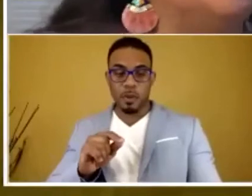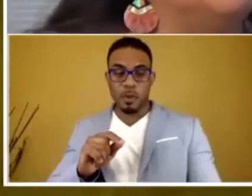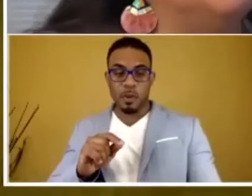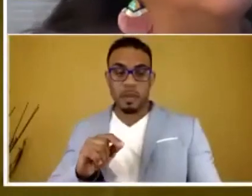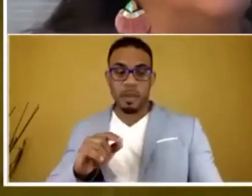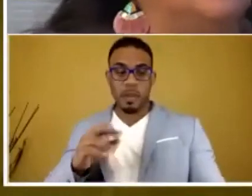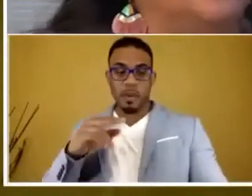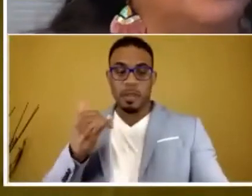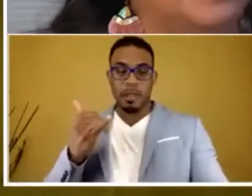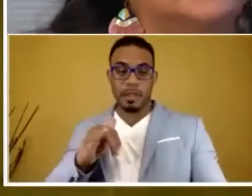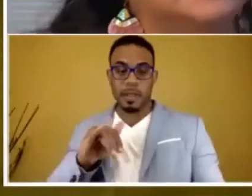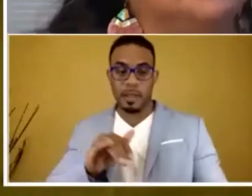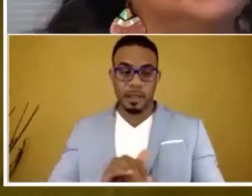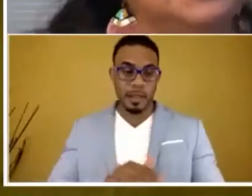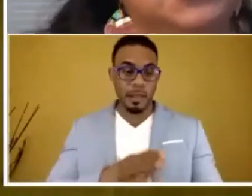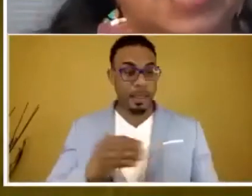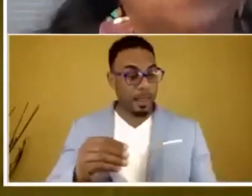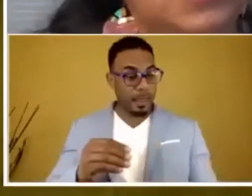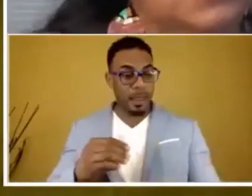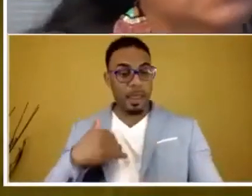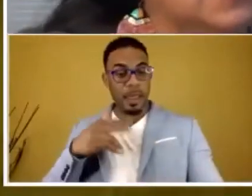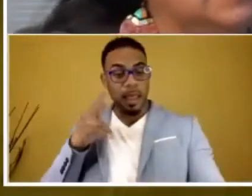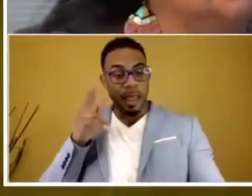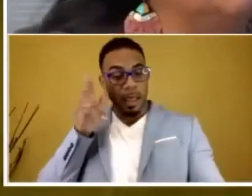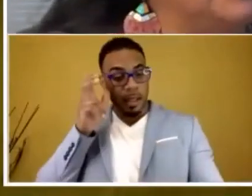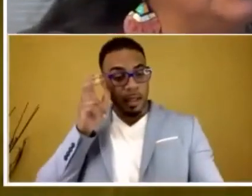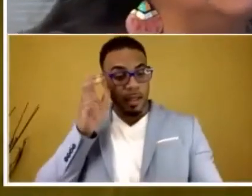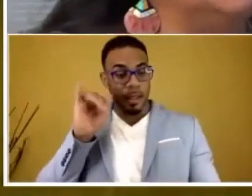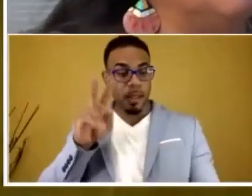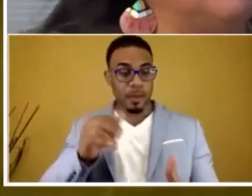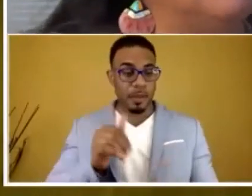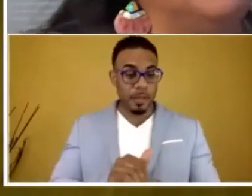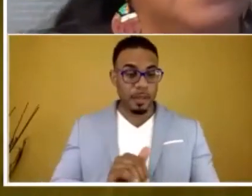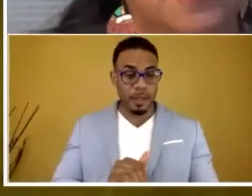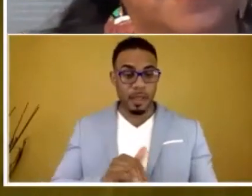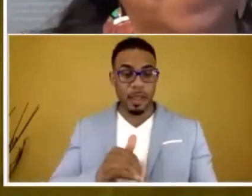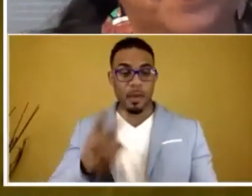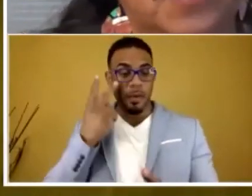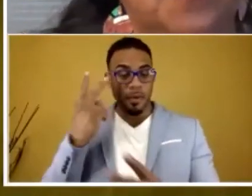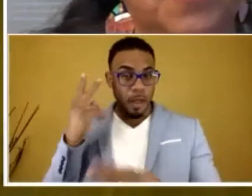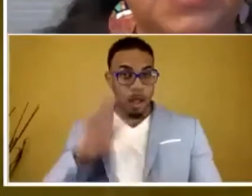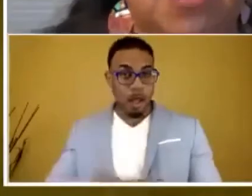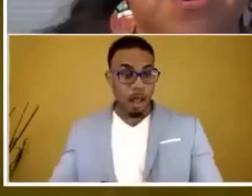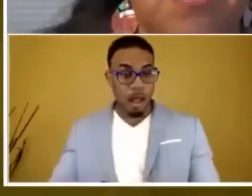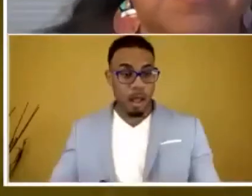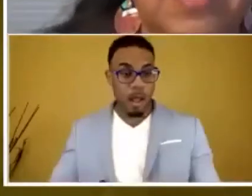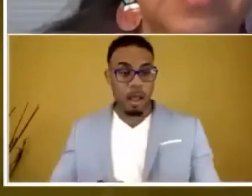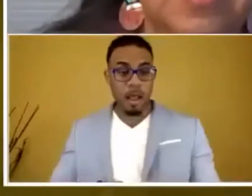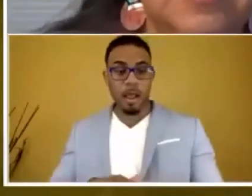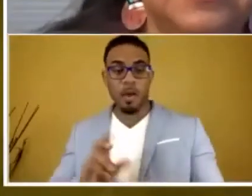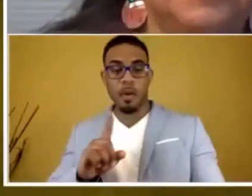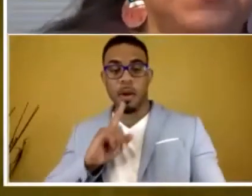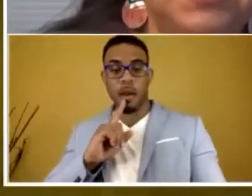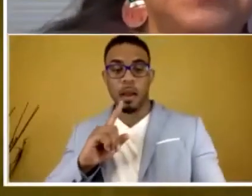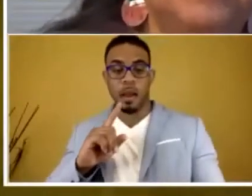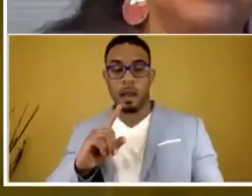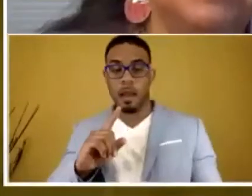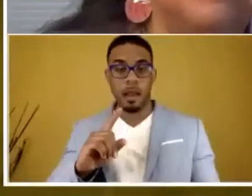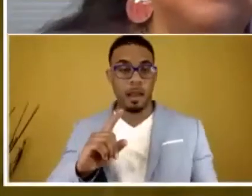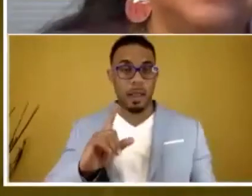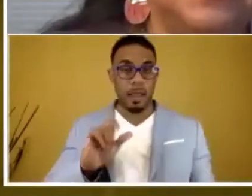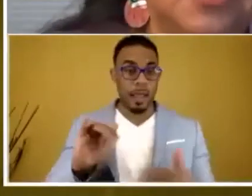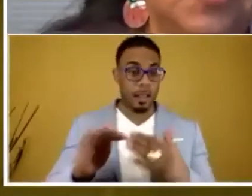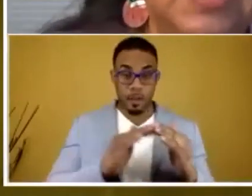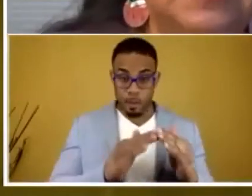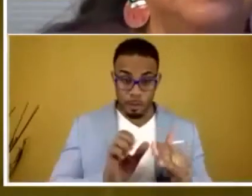tonight. And as I'm listening to that reading tonight and reflecting on where we are as a community, where